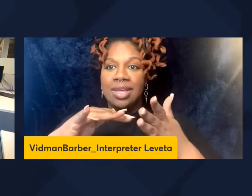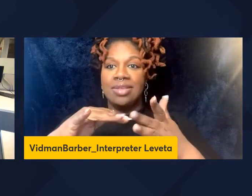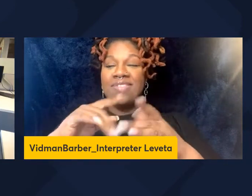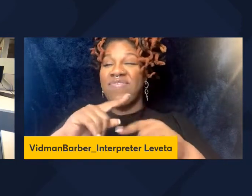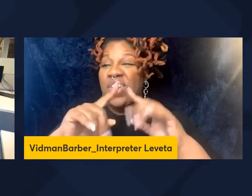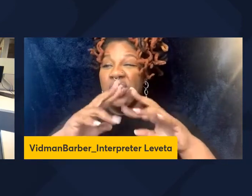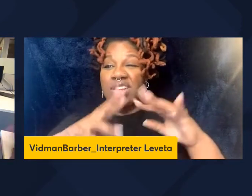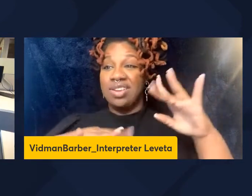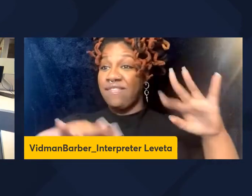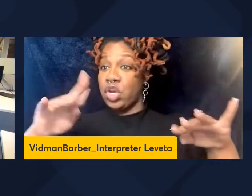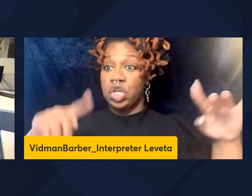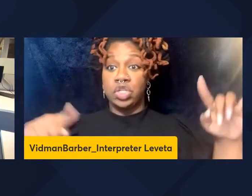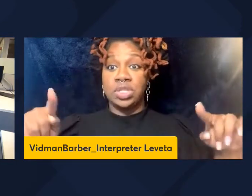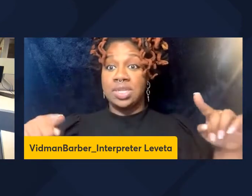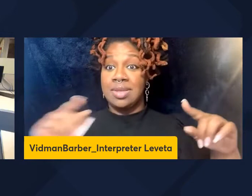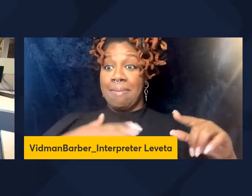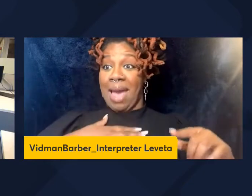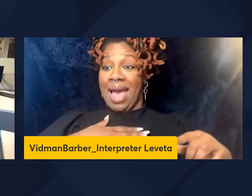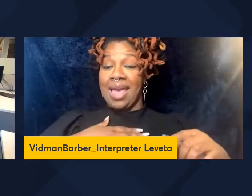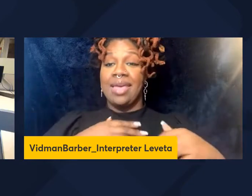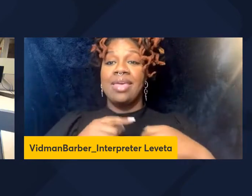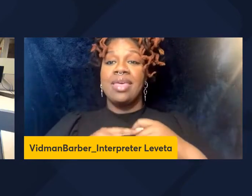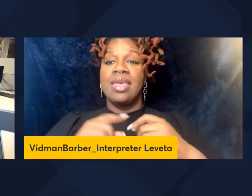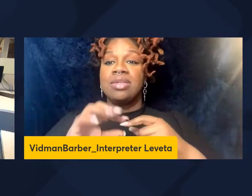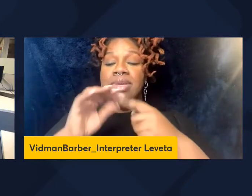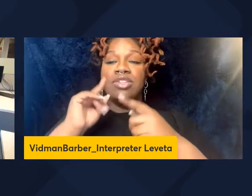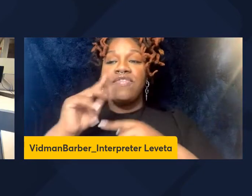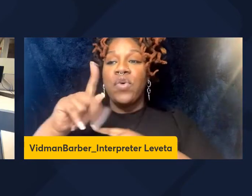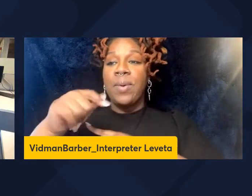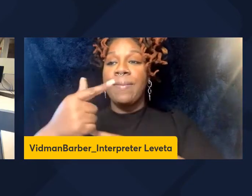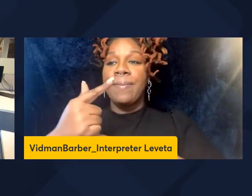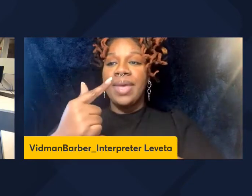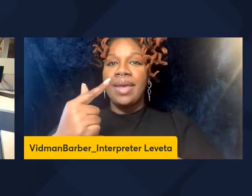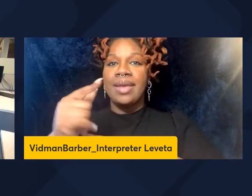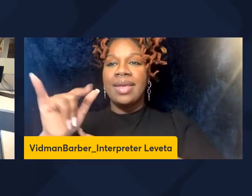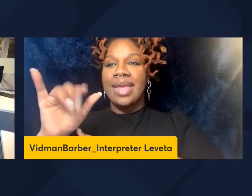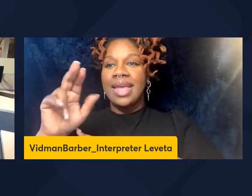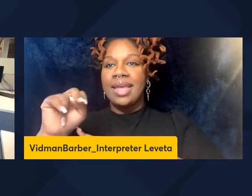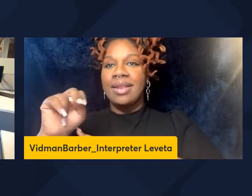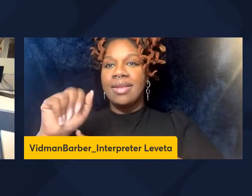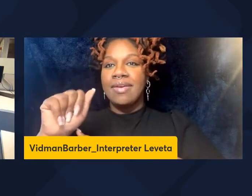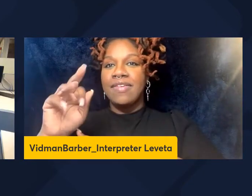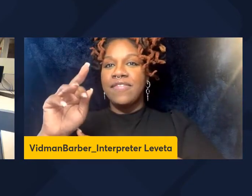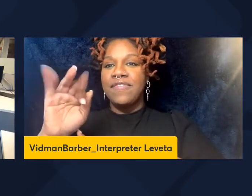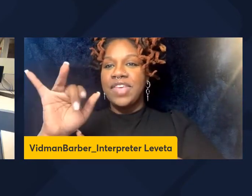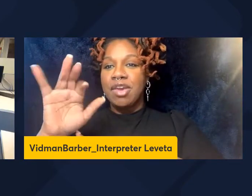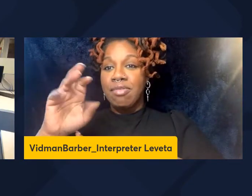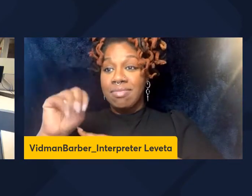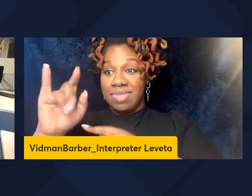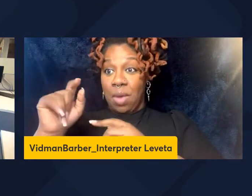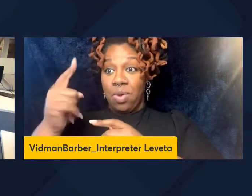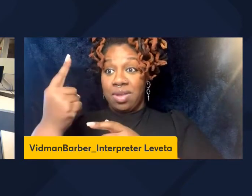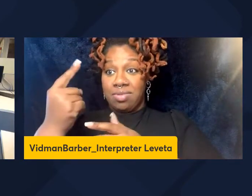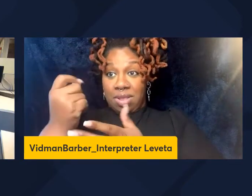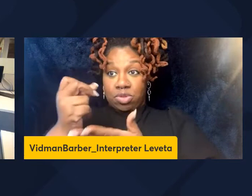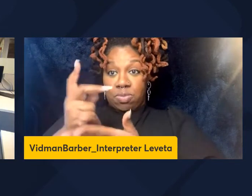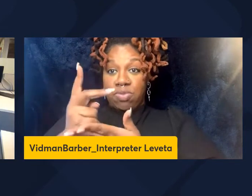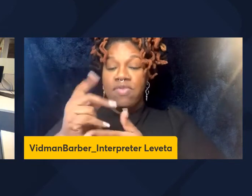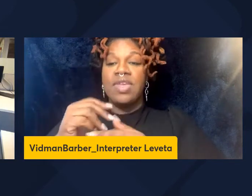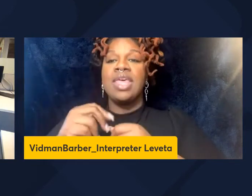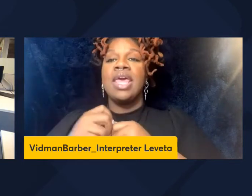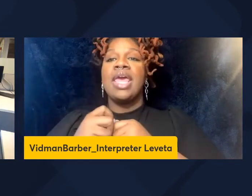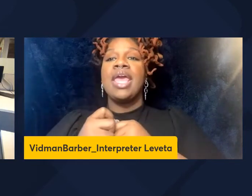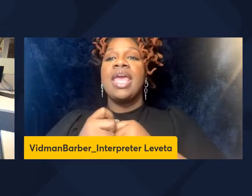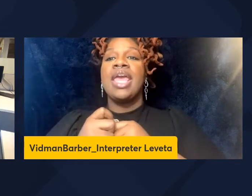fact, the one for PEG interferon that was approved was more than 50% Black